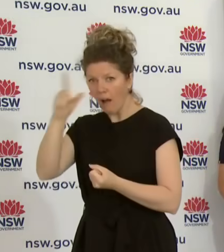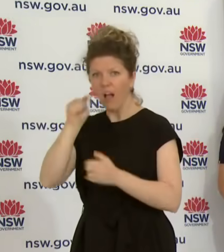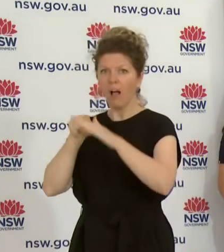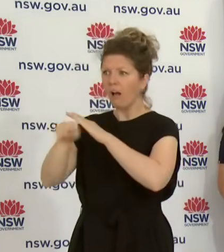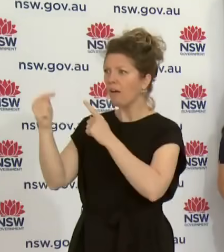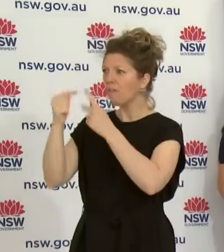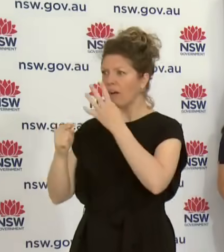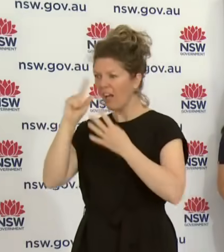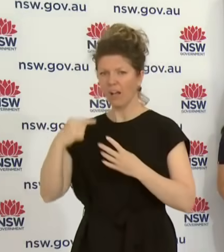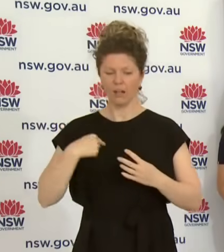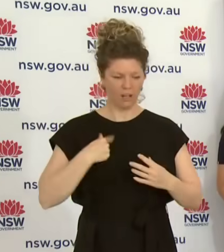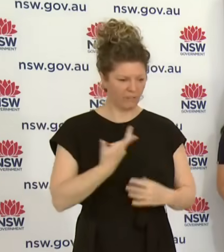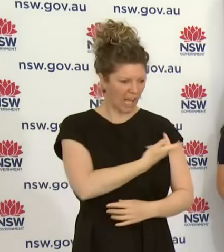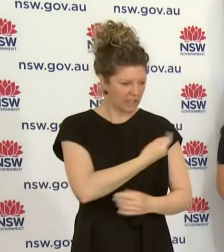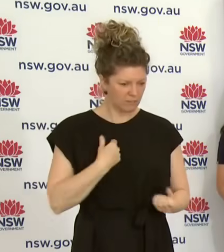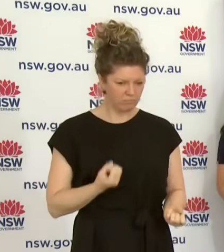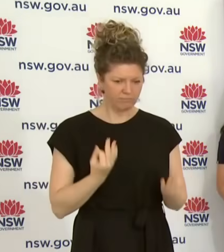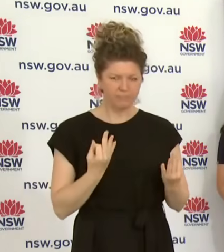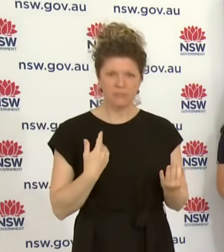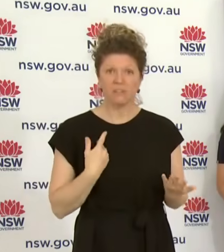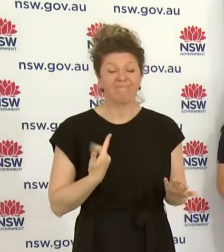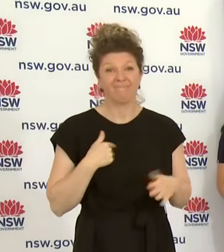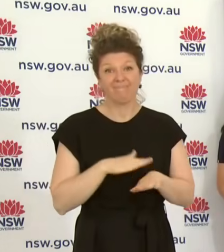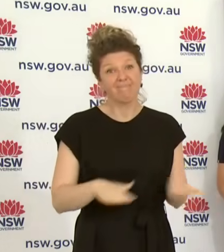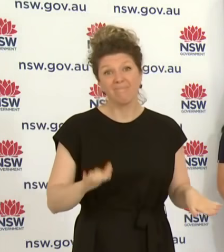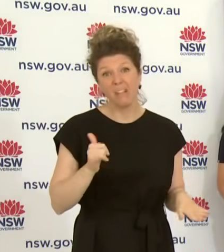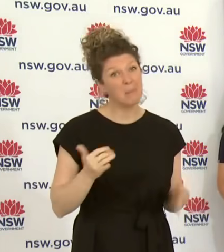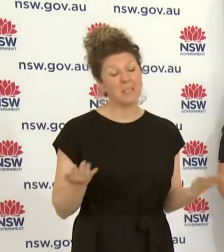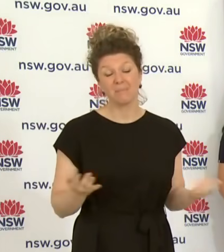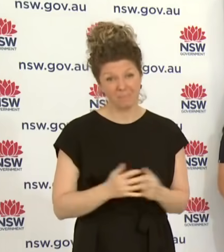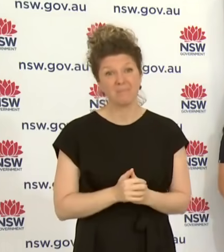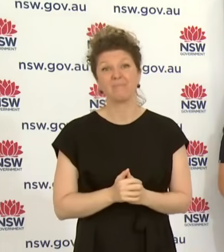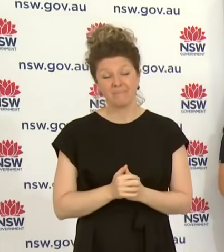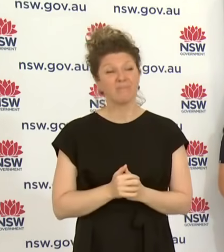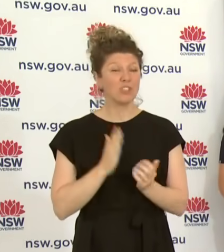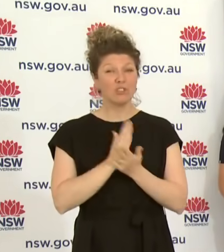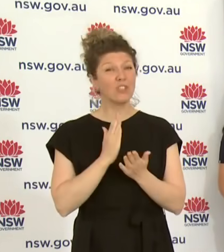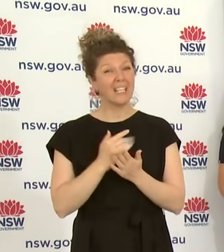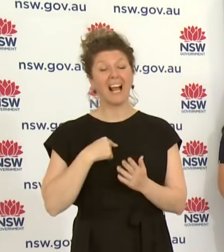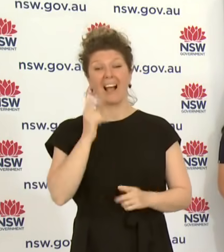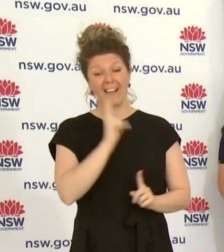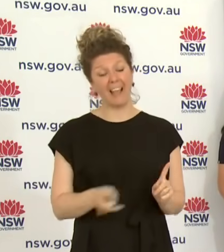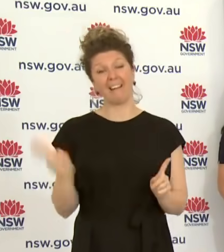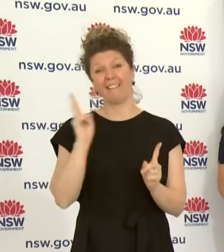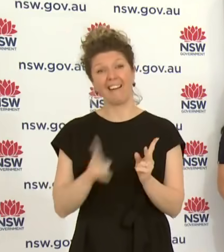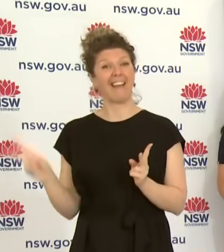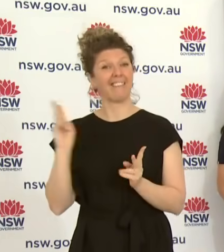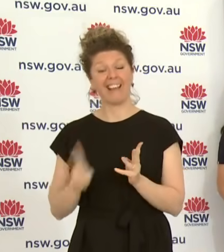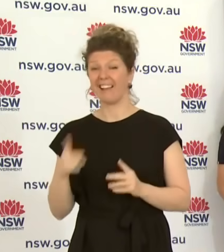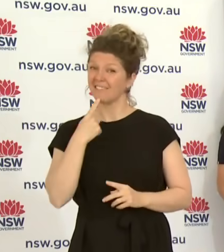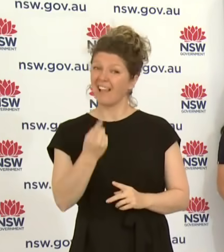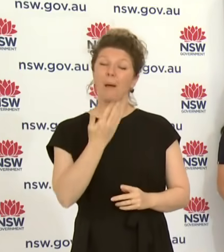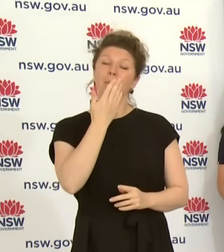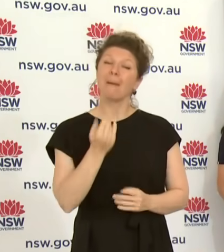strong message today from the public health team, from myself and the New South Wales government, is come forward and get vaccinated, because all of us